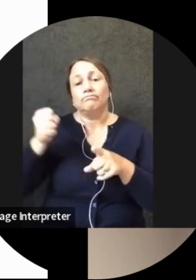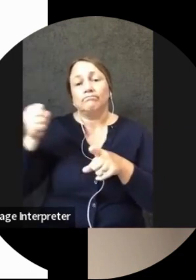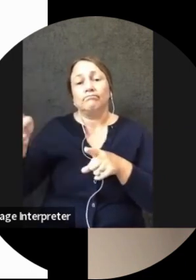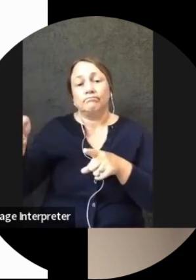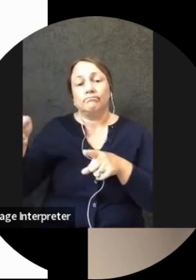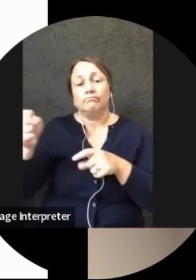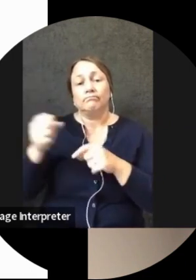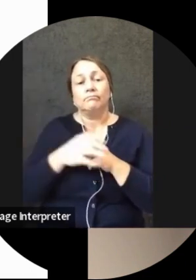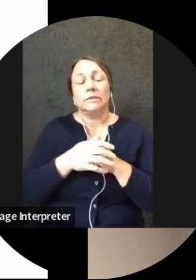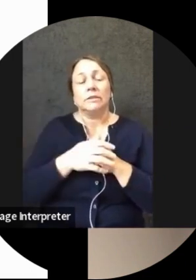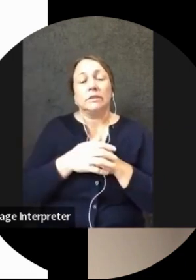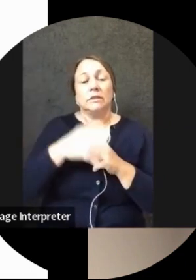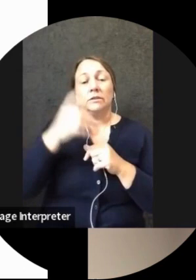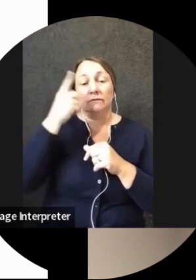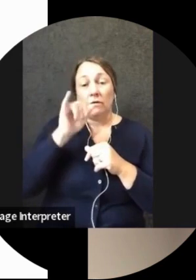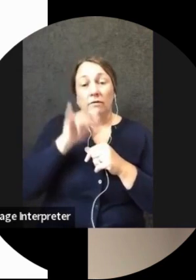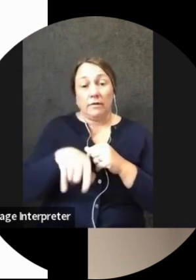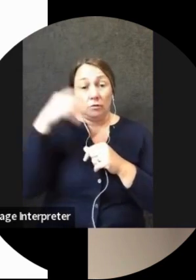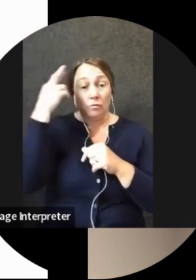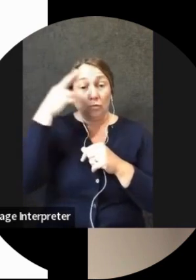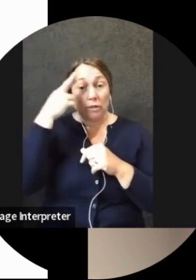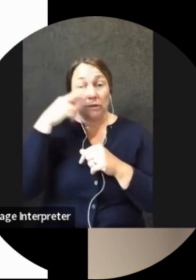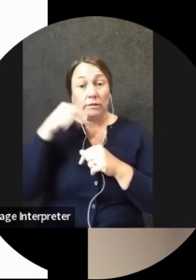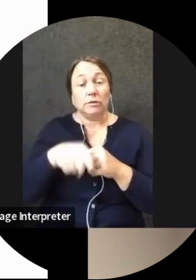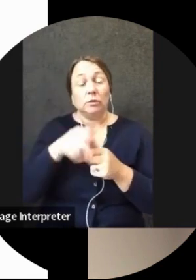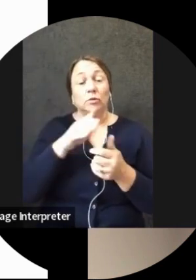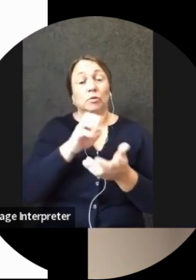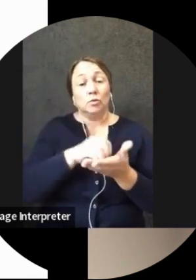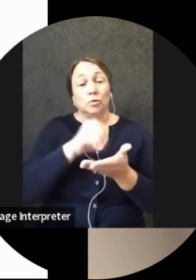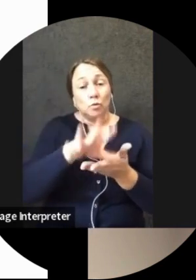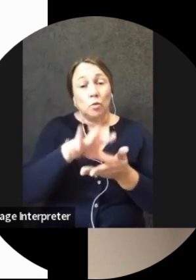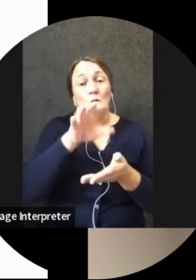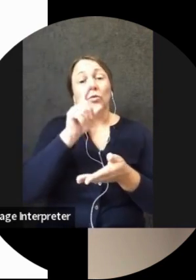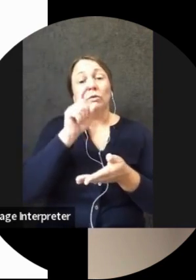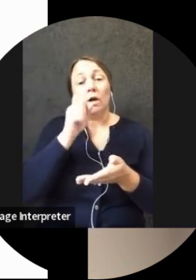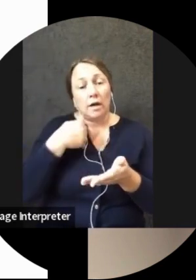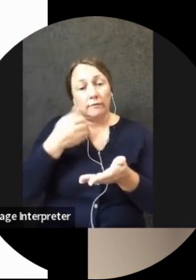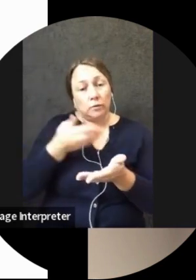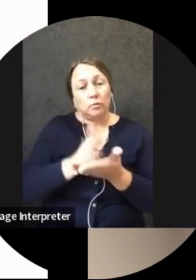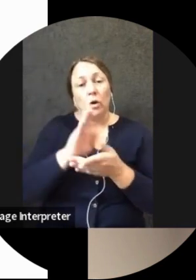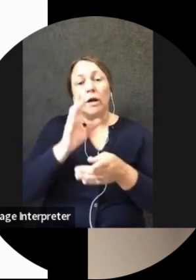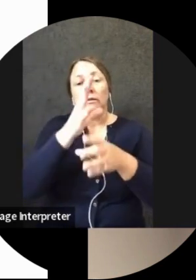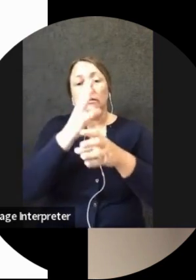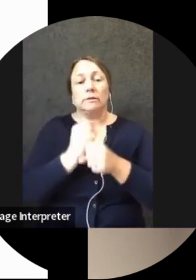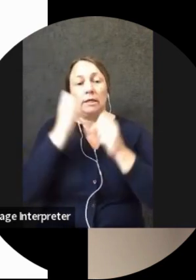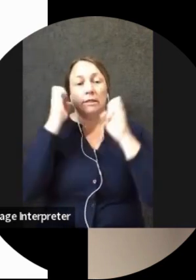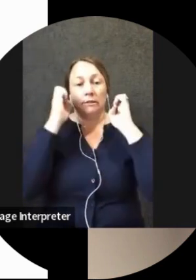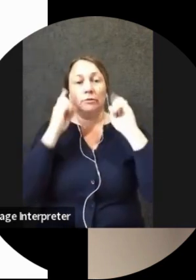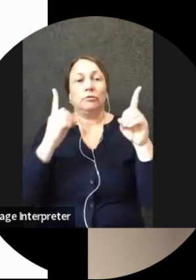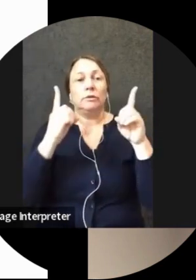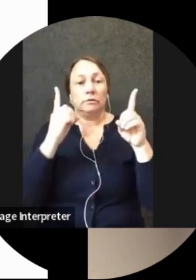In this instance, the student will still has the right to receive the appropriate education. And